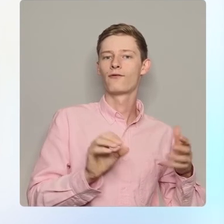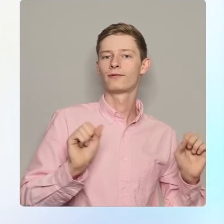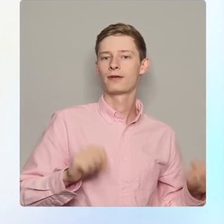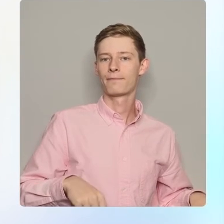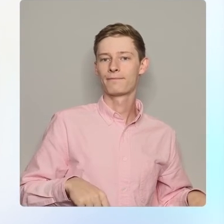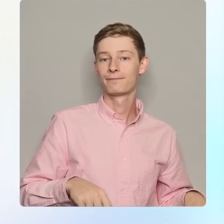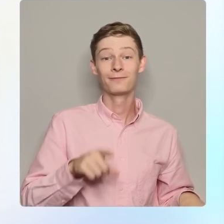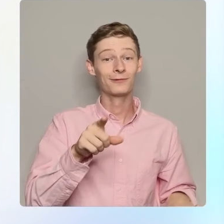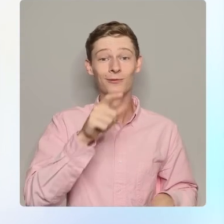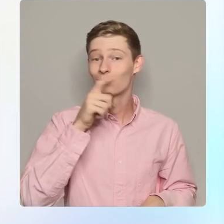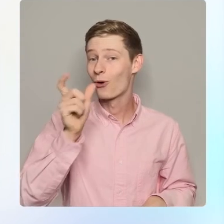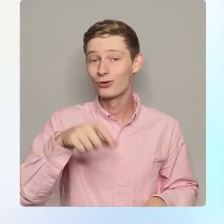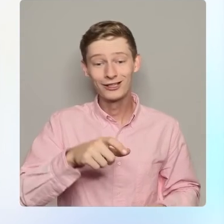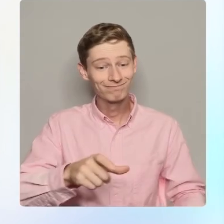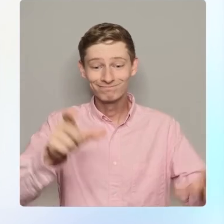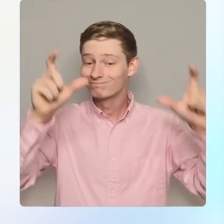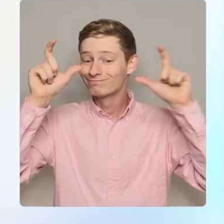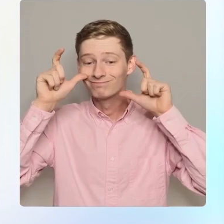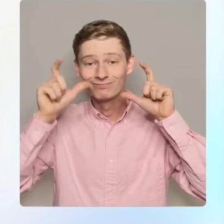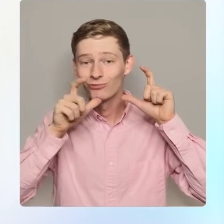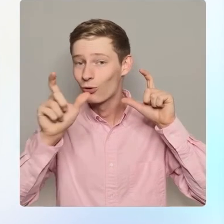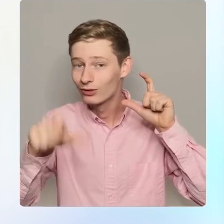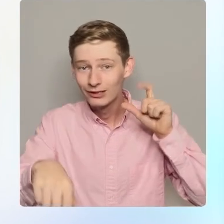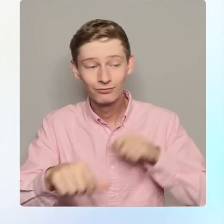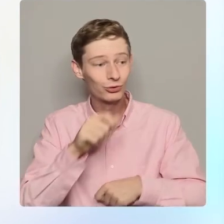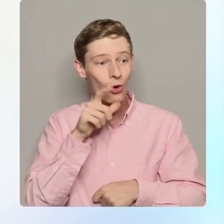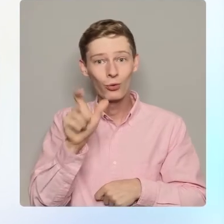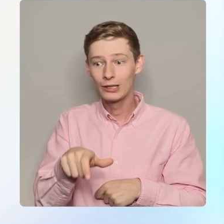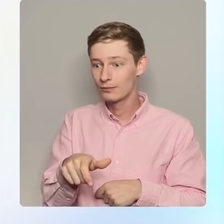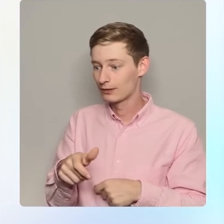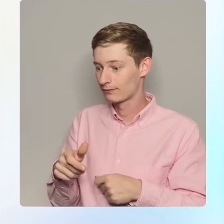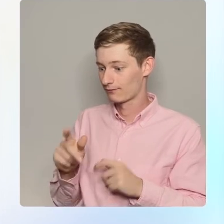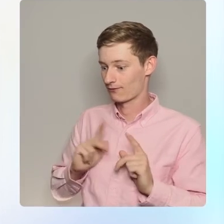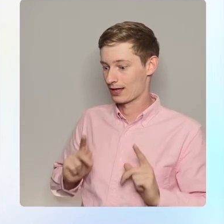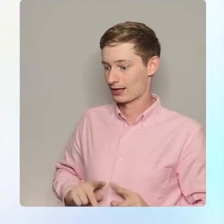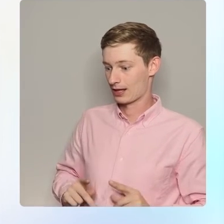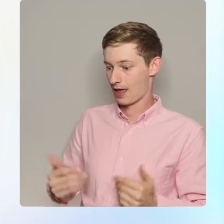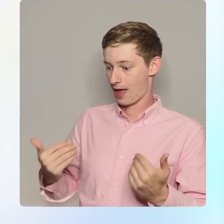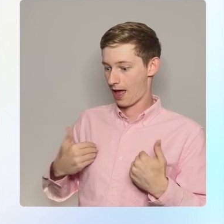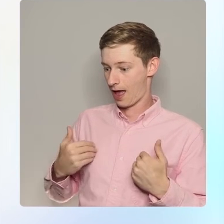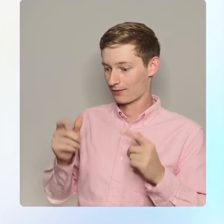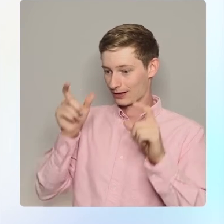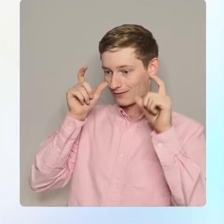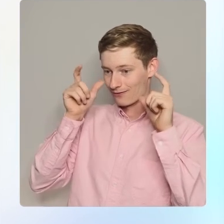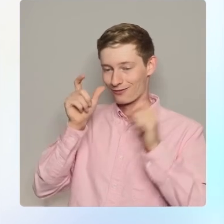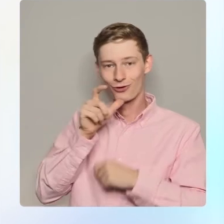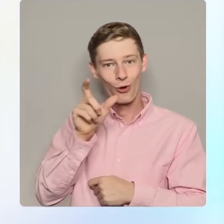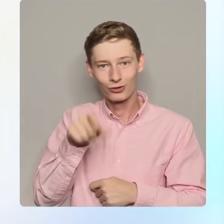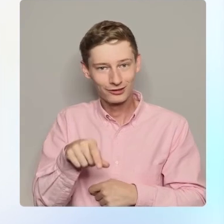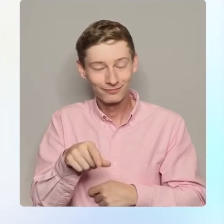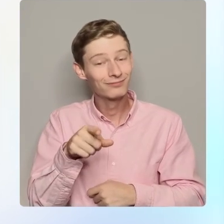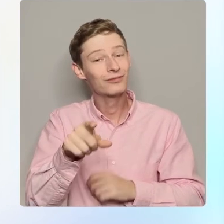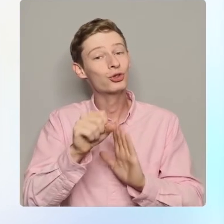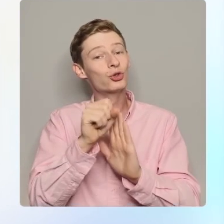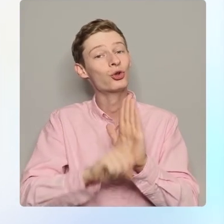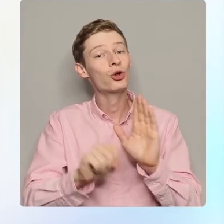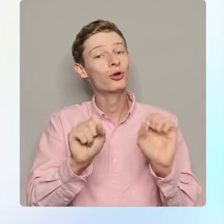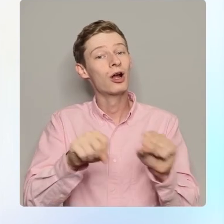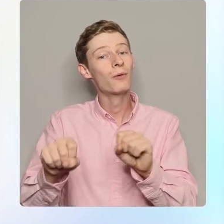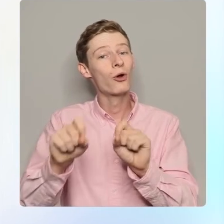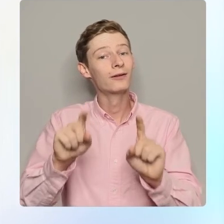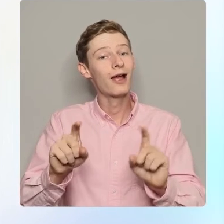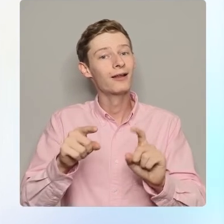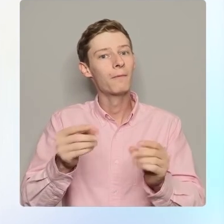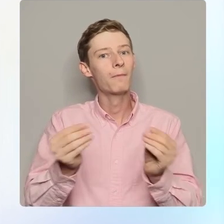things like factory reset a test device, log in a test user, and disable features that could compromise